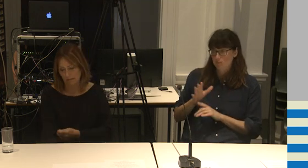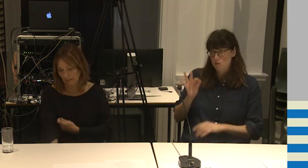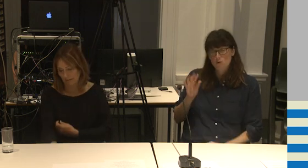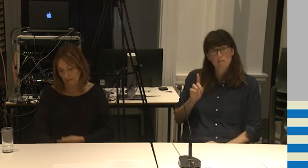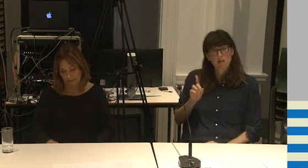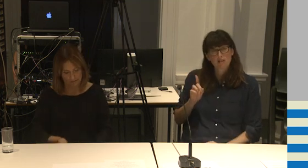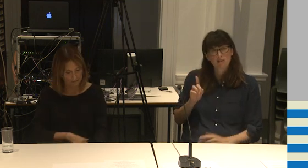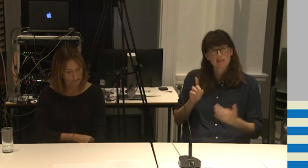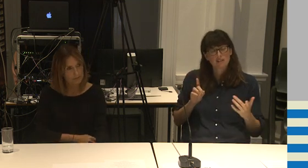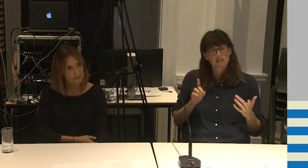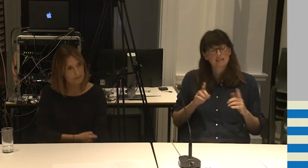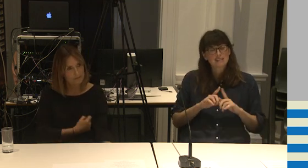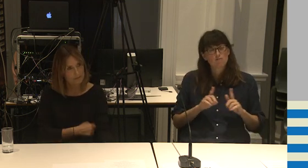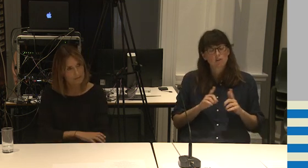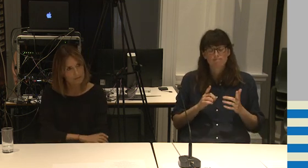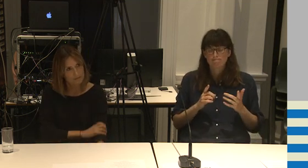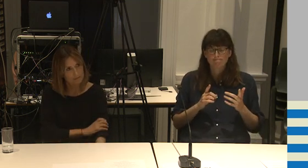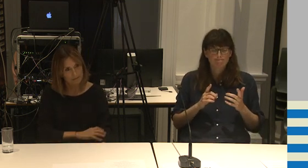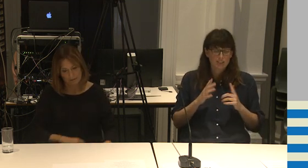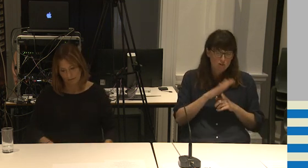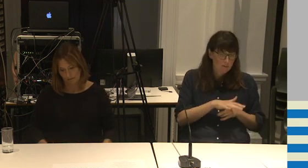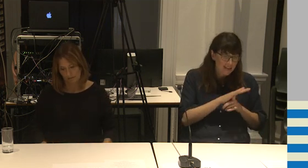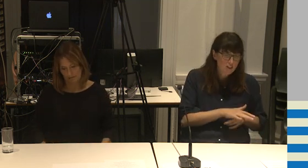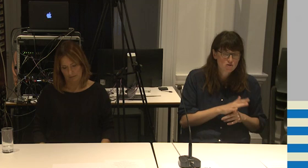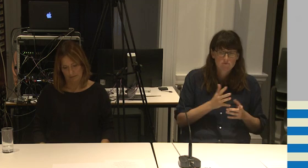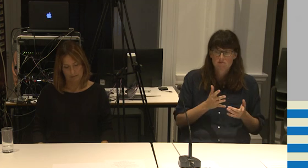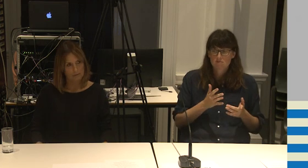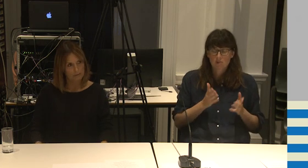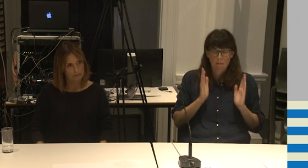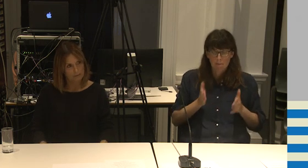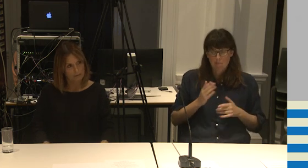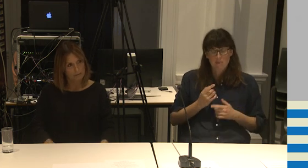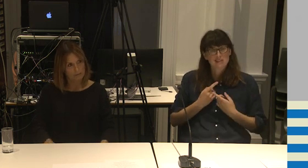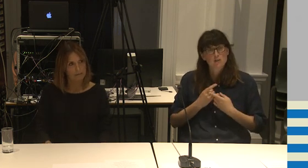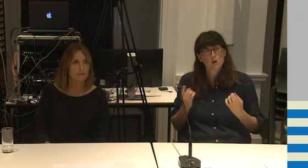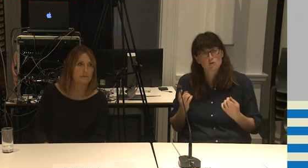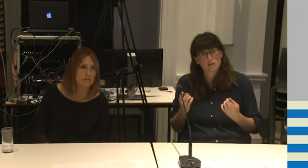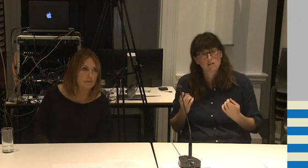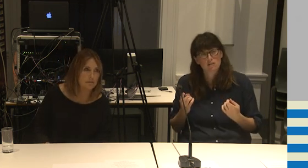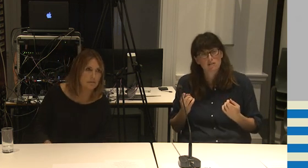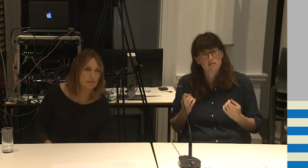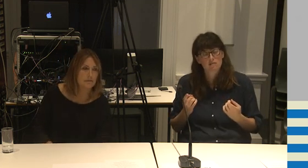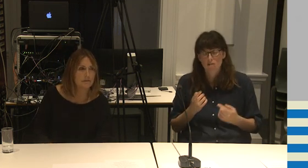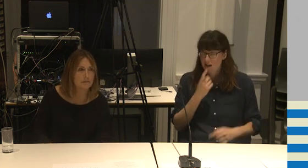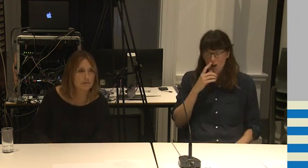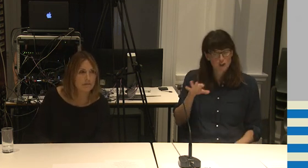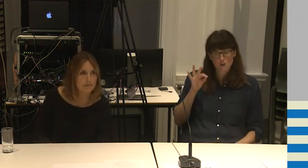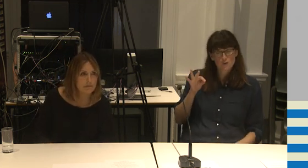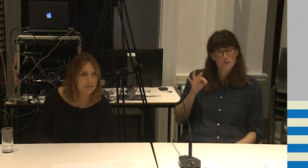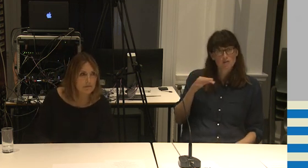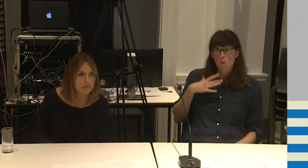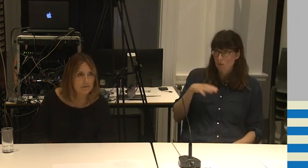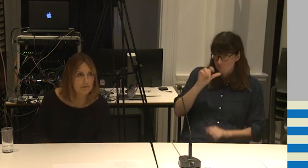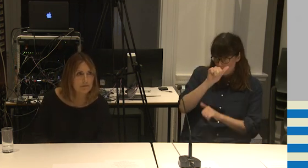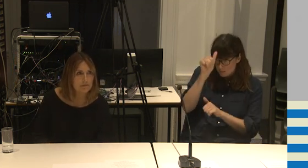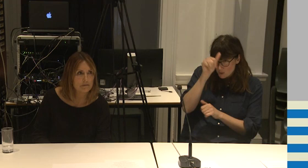But there's a lot of work that comes with that, and there's discrimination that comes with that as well. with that not being able to choose whether I want people